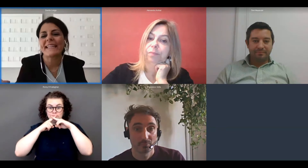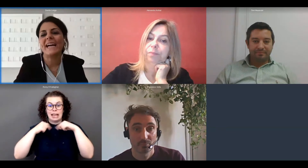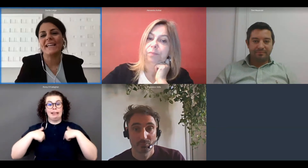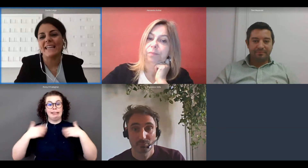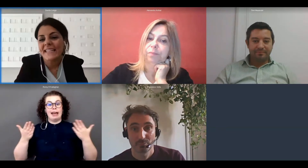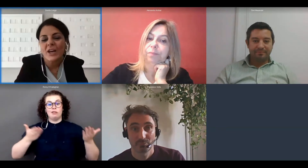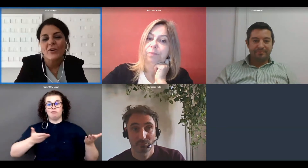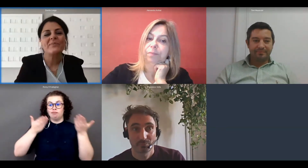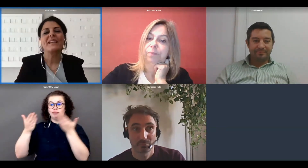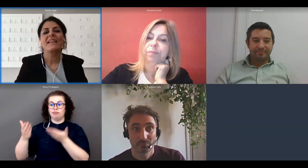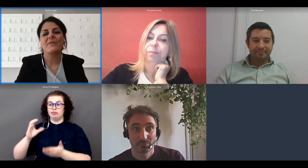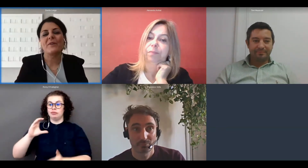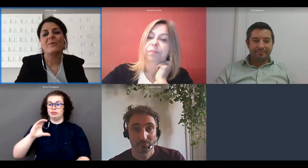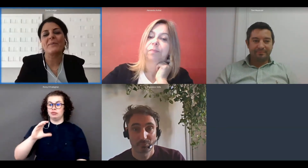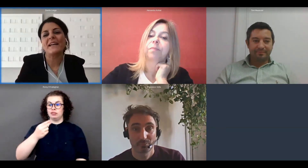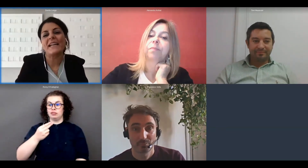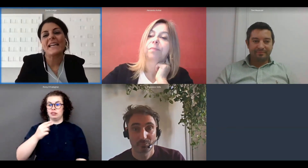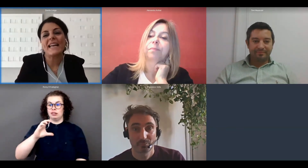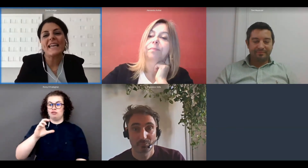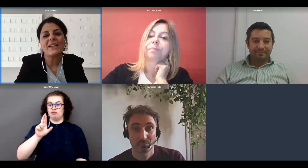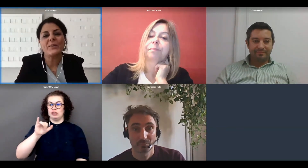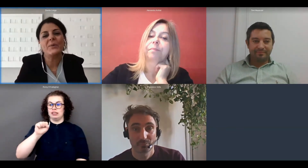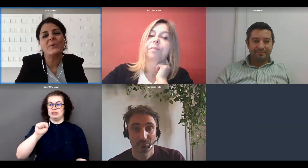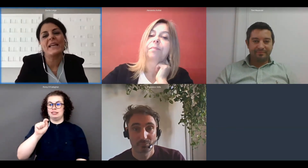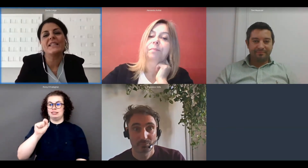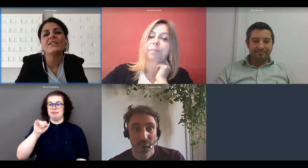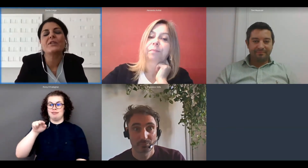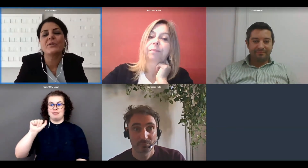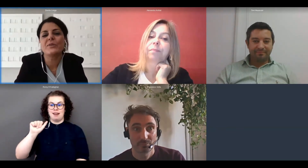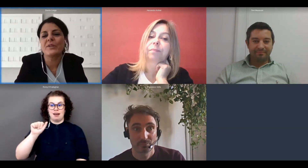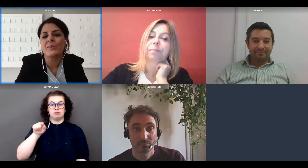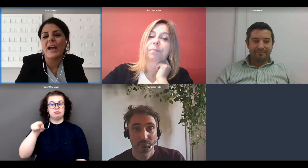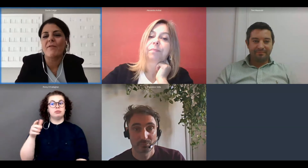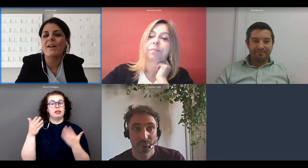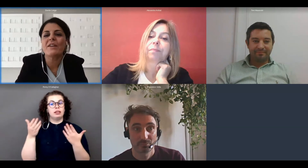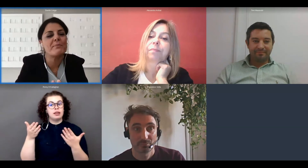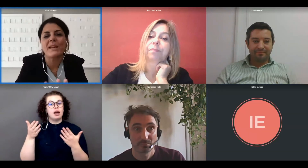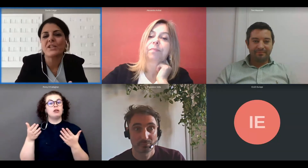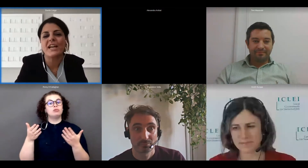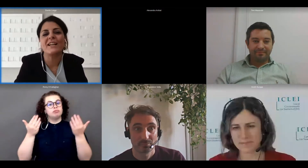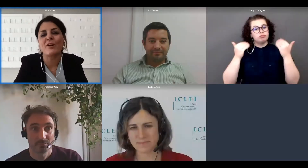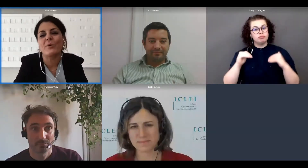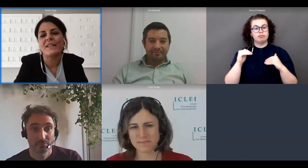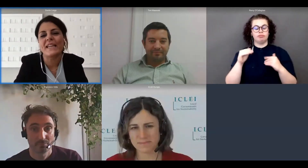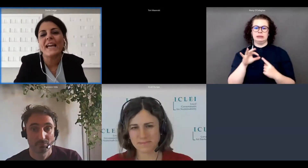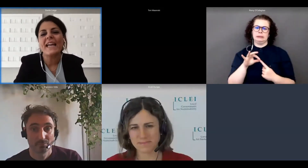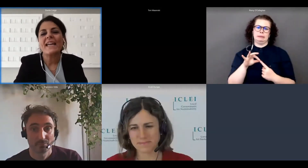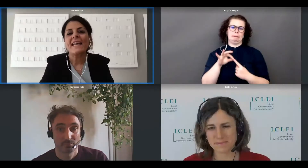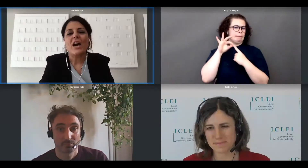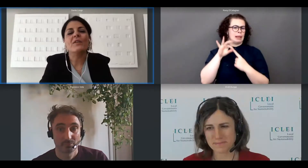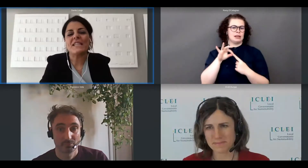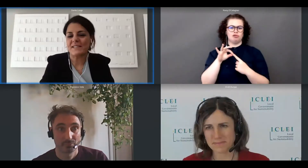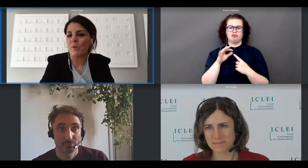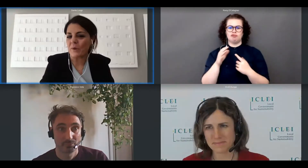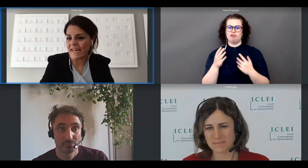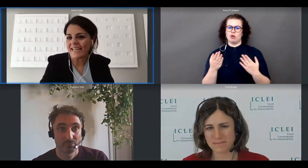Cristina Garzillo from ICLEI, who will introduce you a very special closing